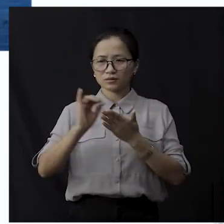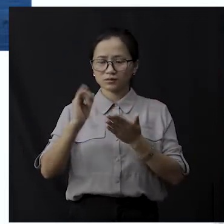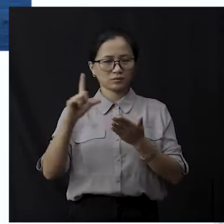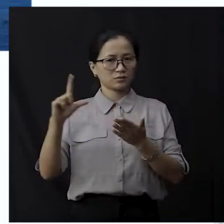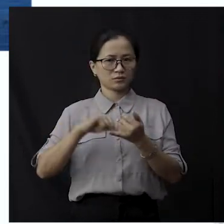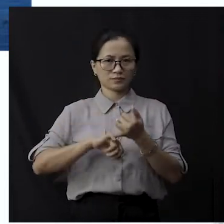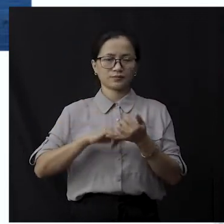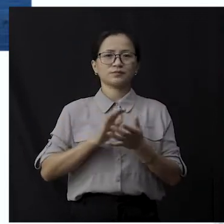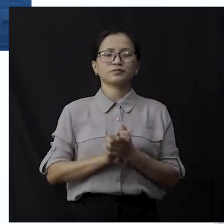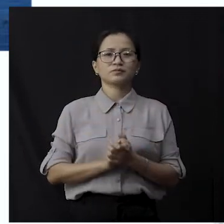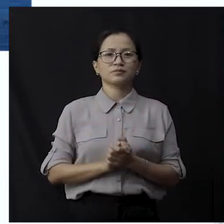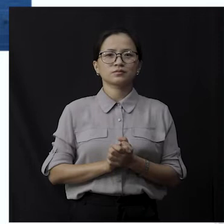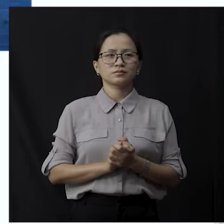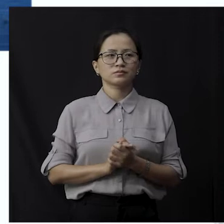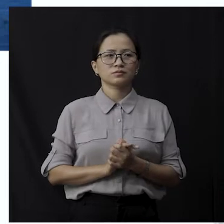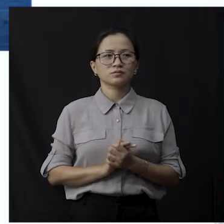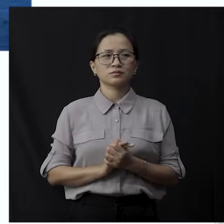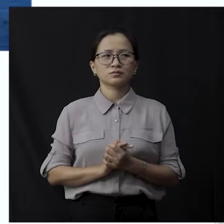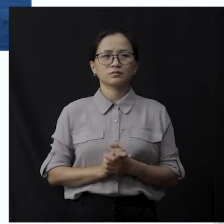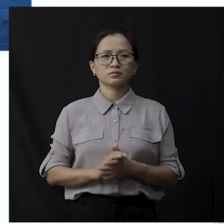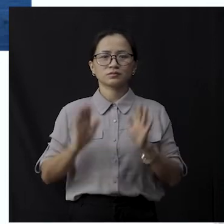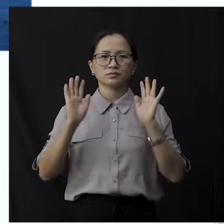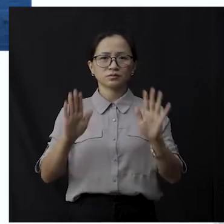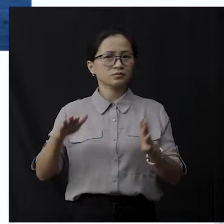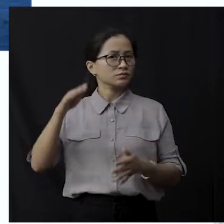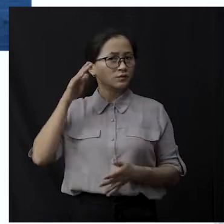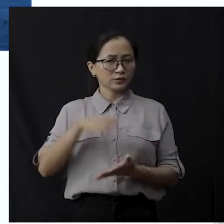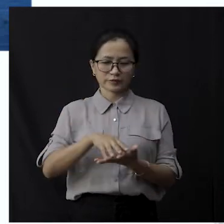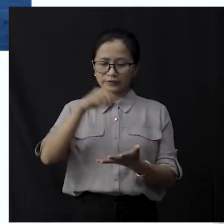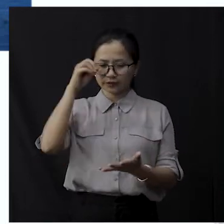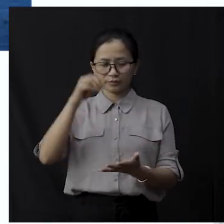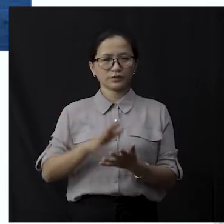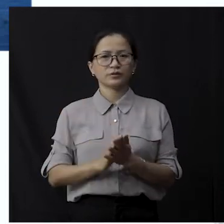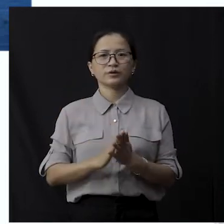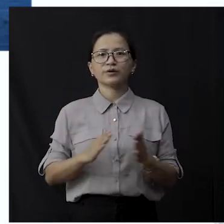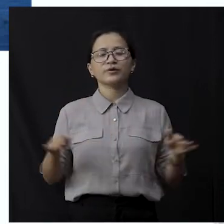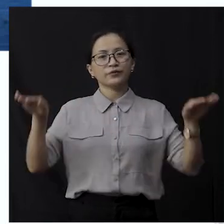Hills, hills. Now students, we have learned about valley,